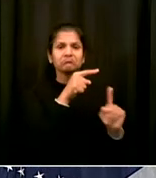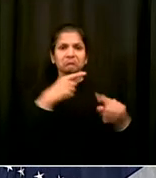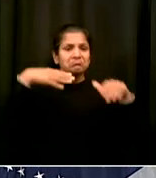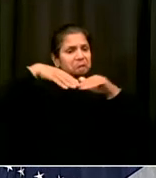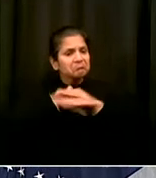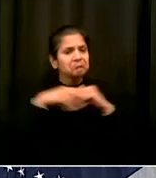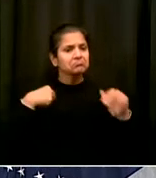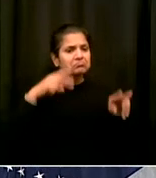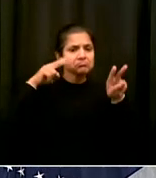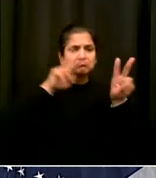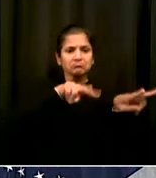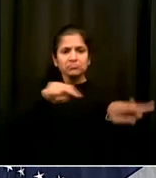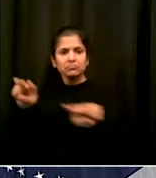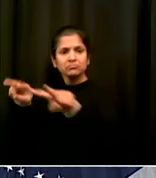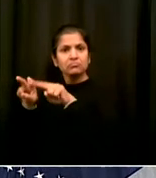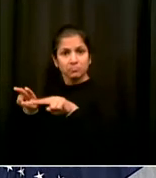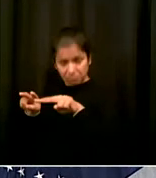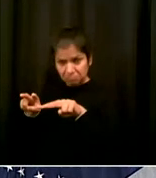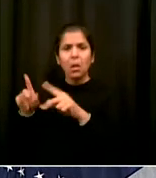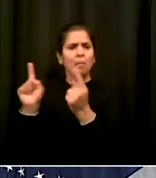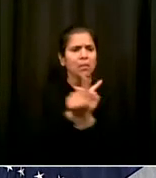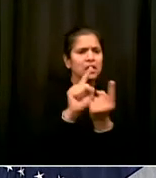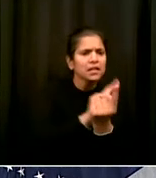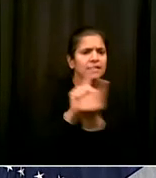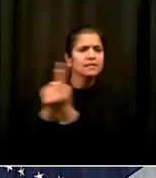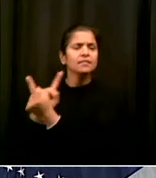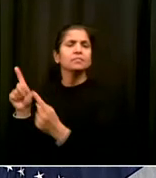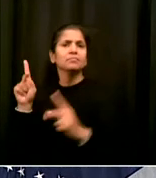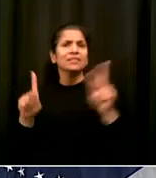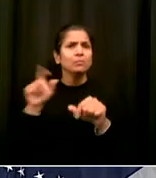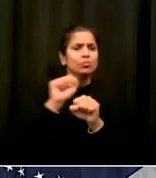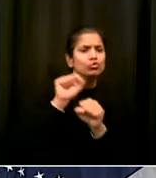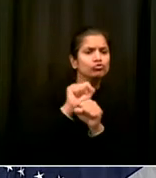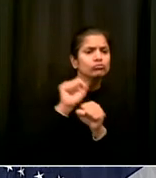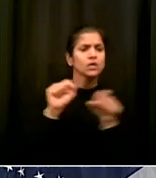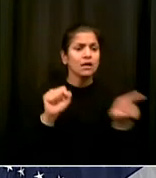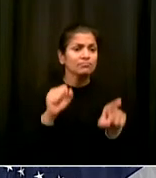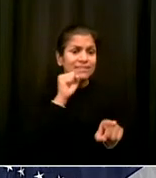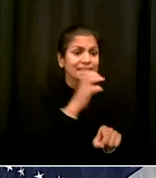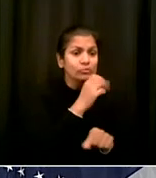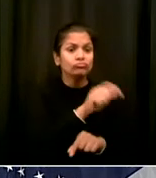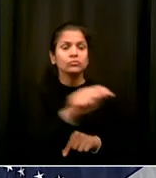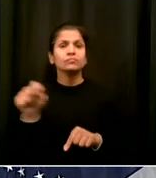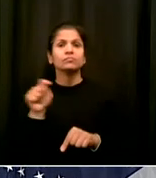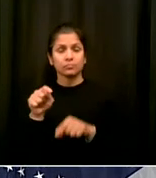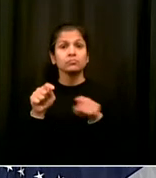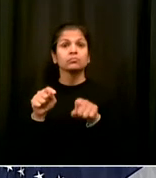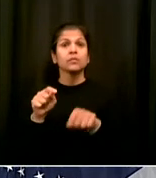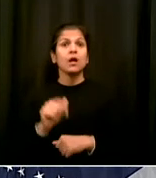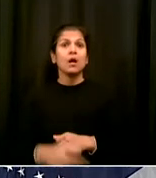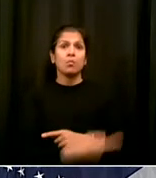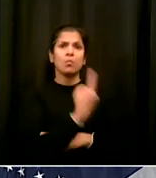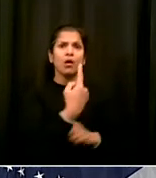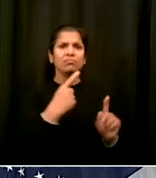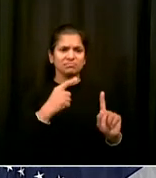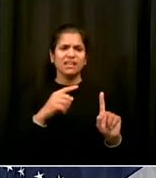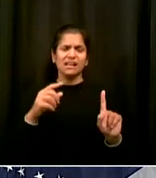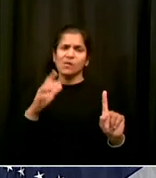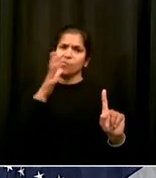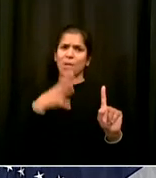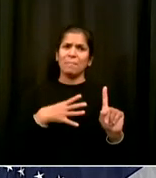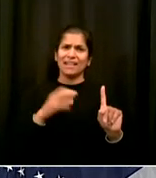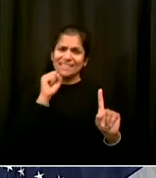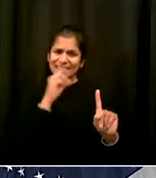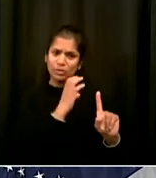shot, but she asked her regular nurse to stay by her side while she was getting it for moral support. These